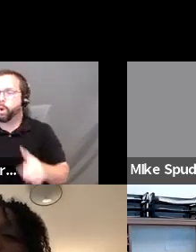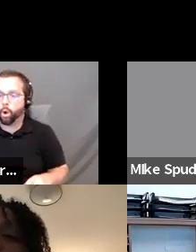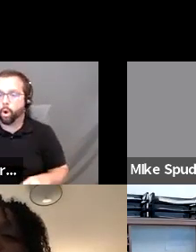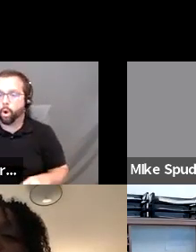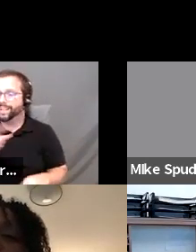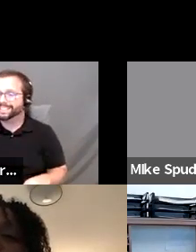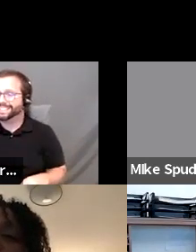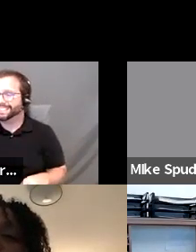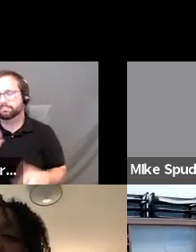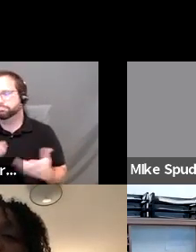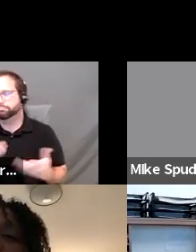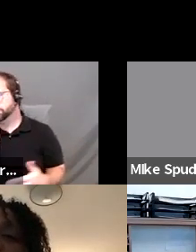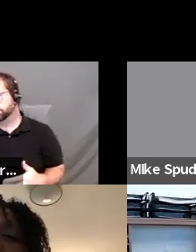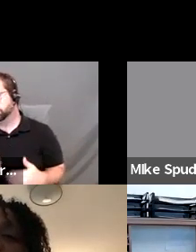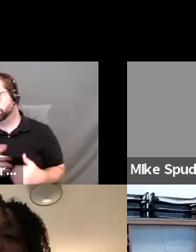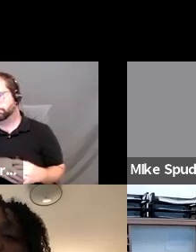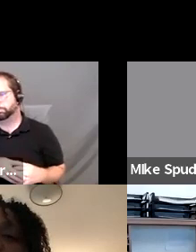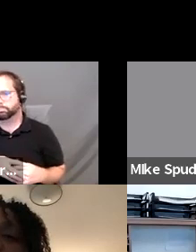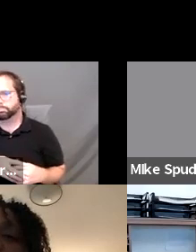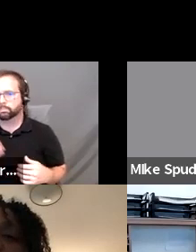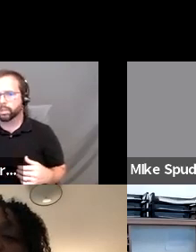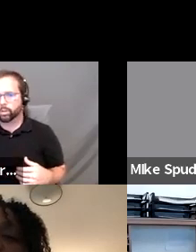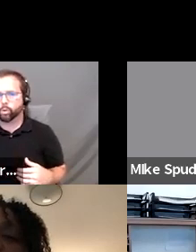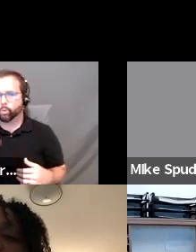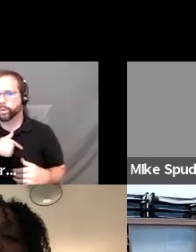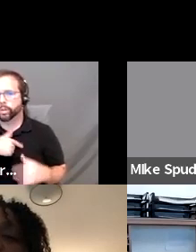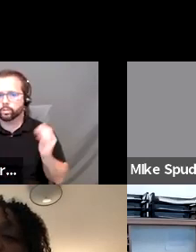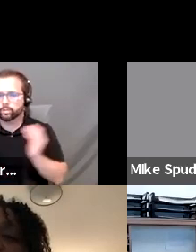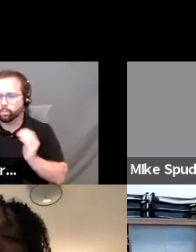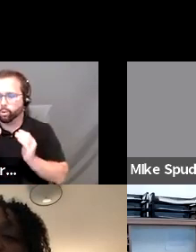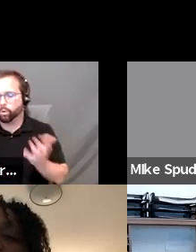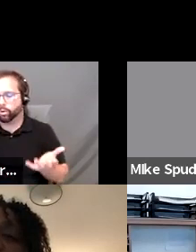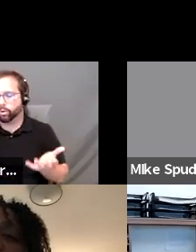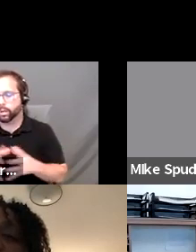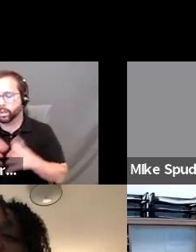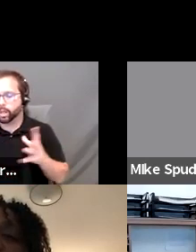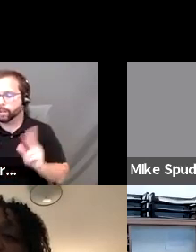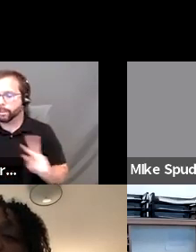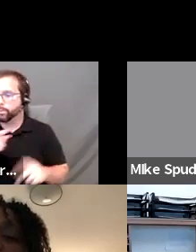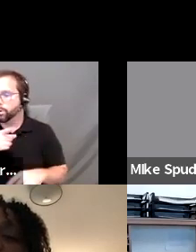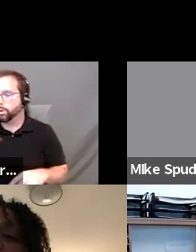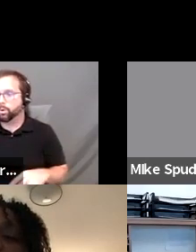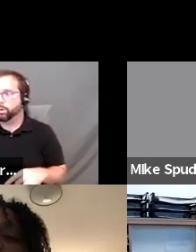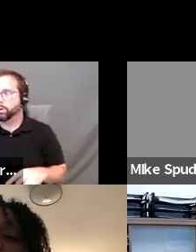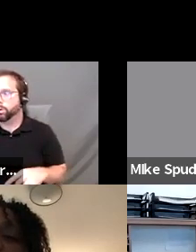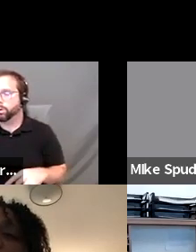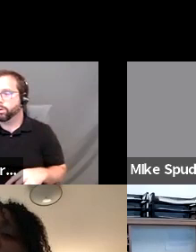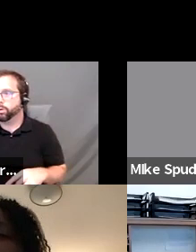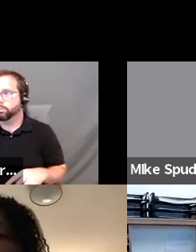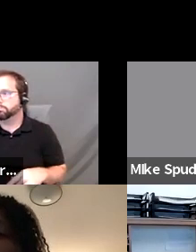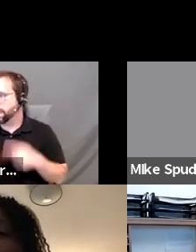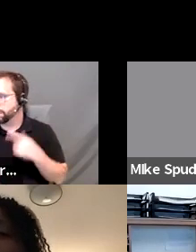small and we don't have a lot of people who are able to participate, but I really feel like this has been really worthwhile.